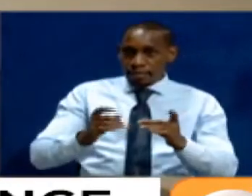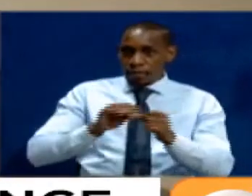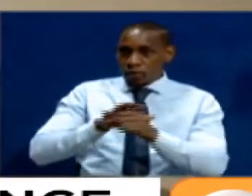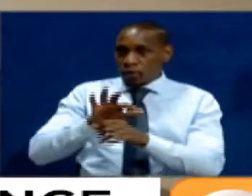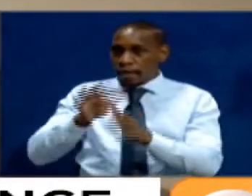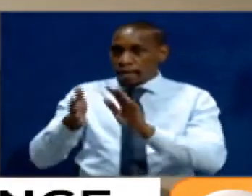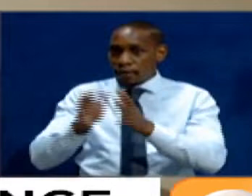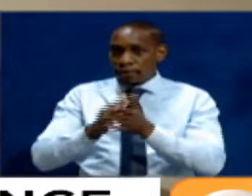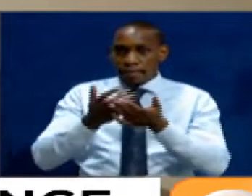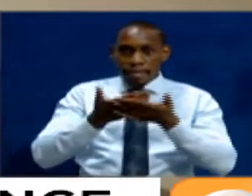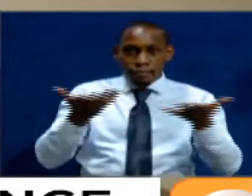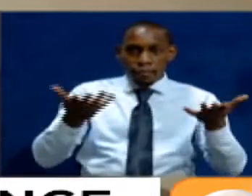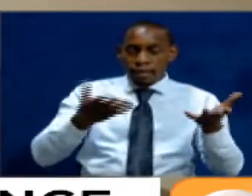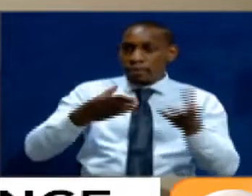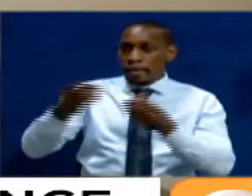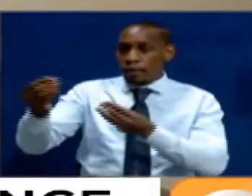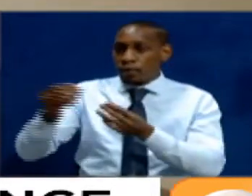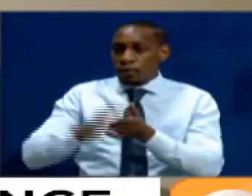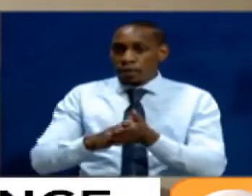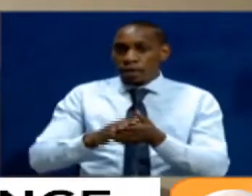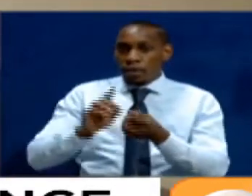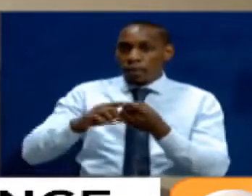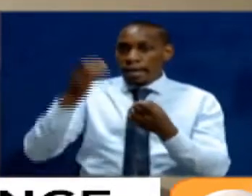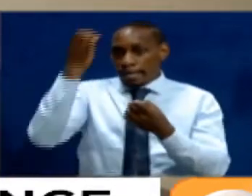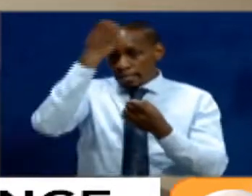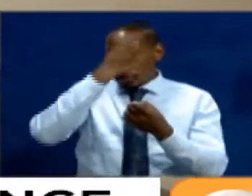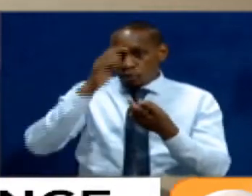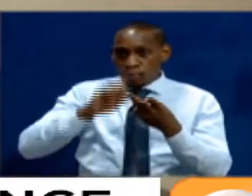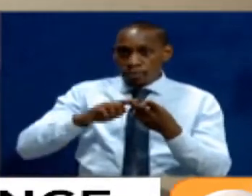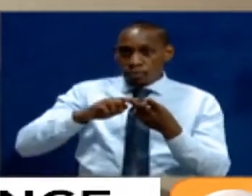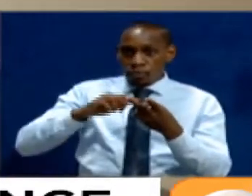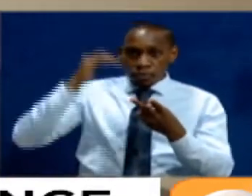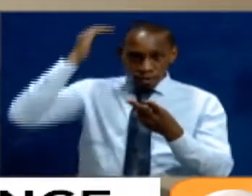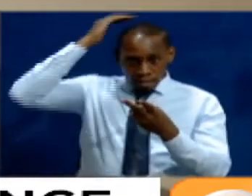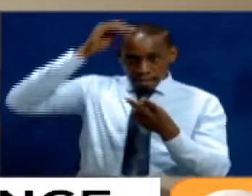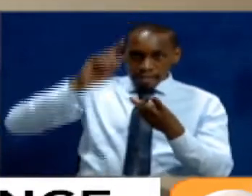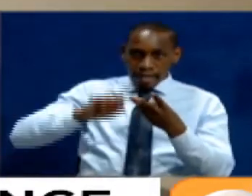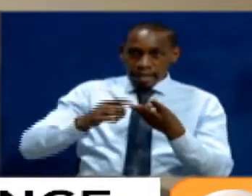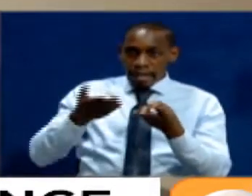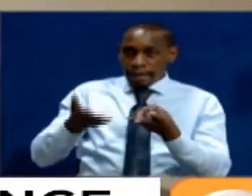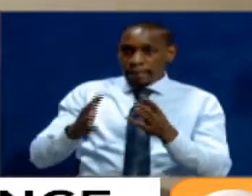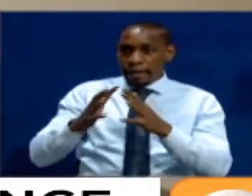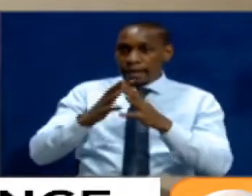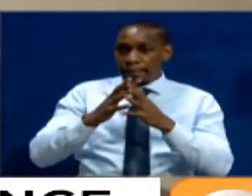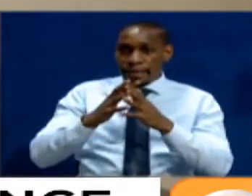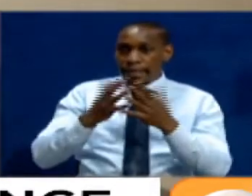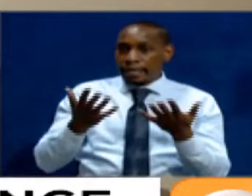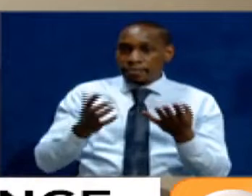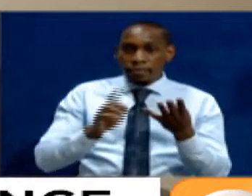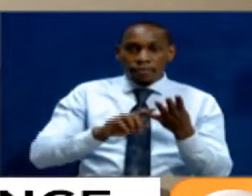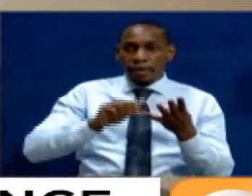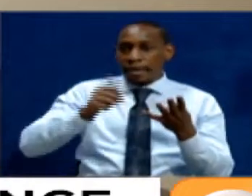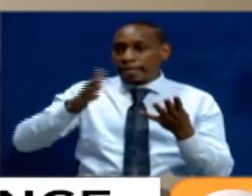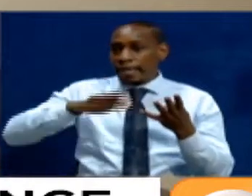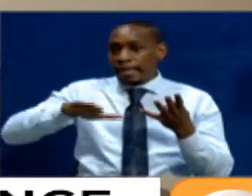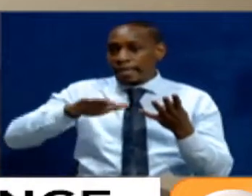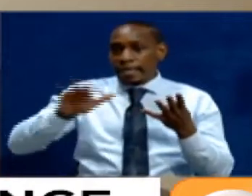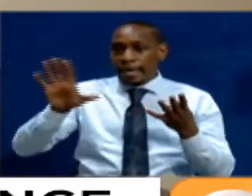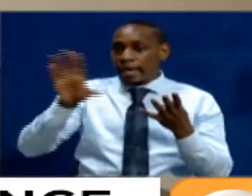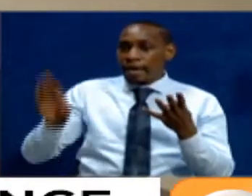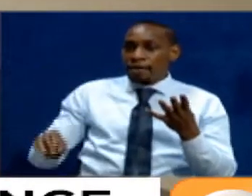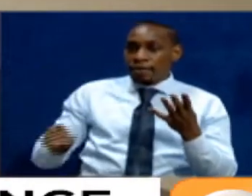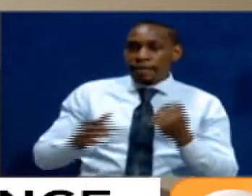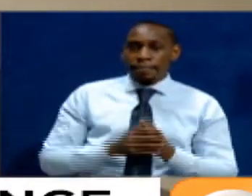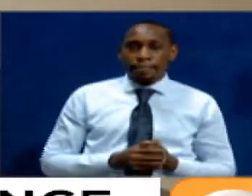pandemic looks like everywhere you go, whether you're in Europe or in Asia or here in the United States or anywhere in